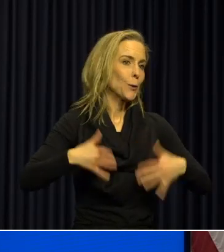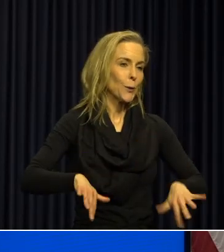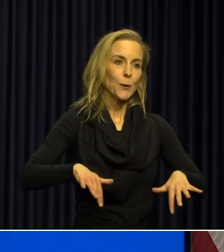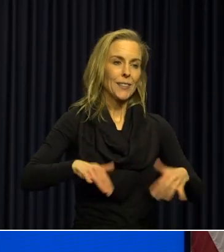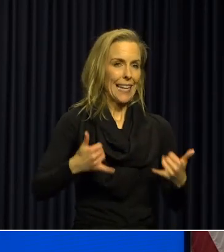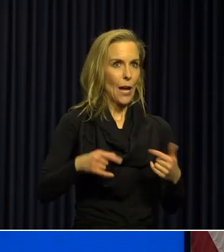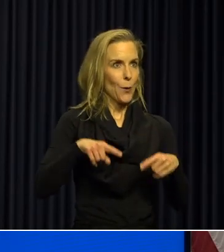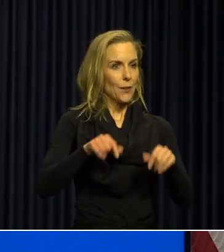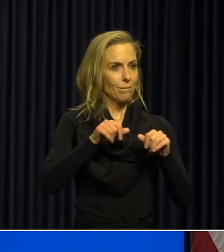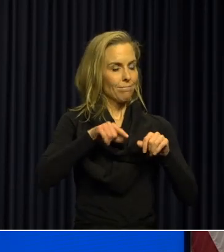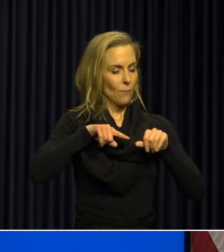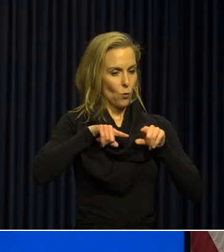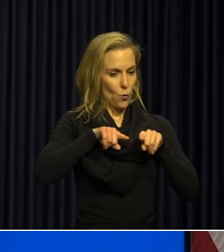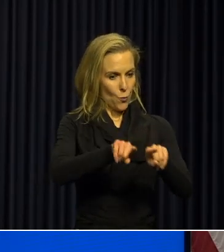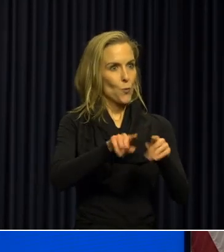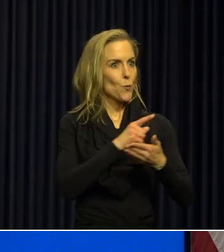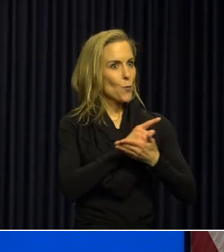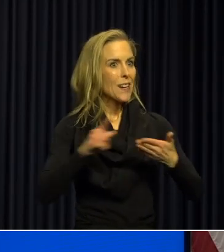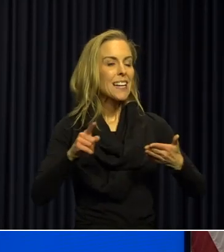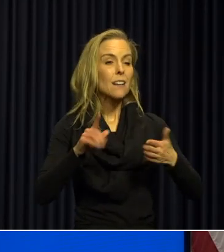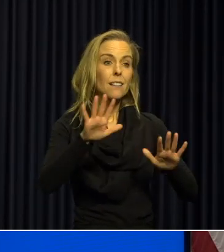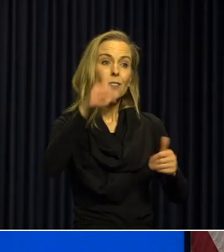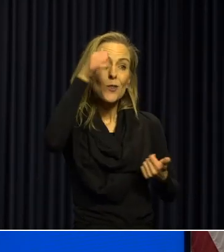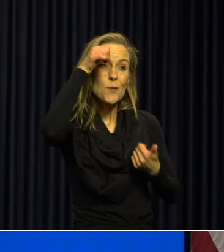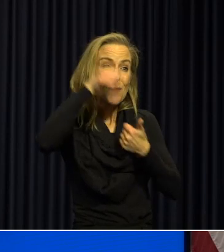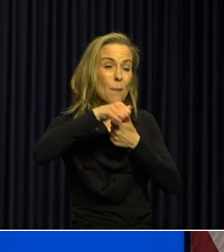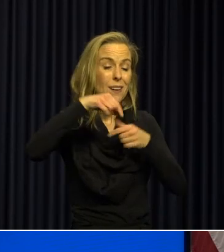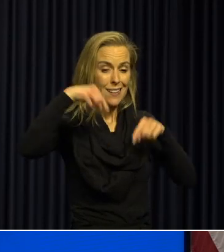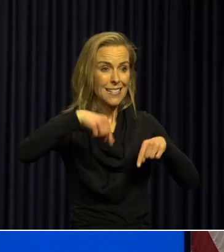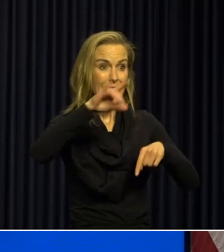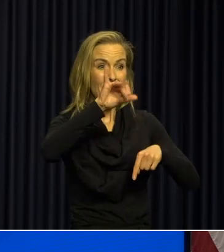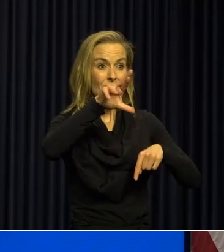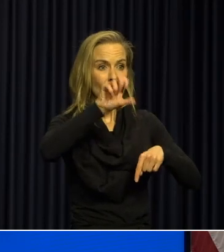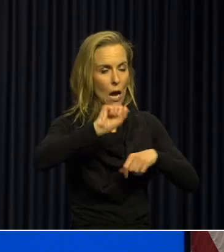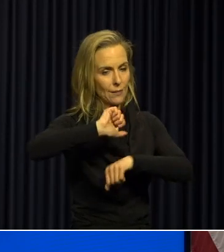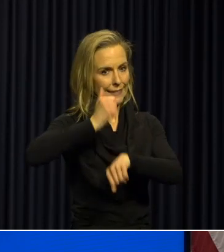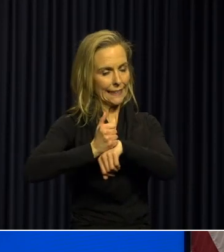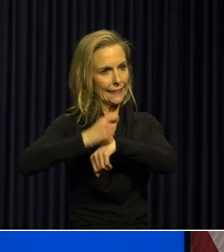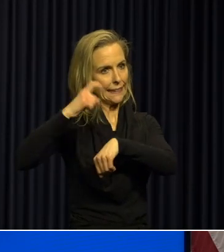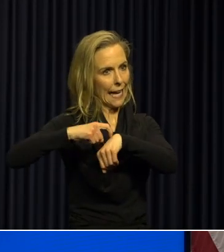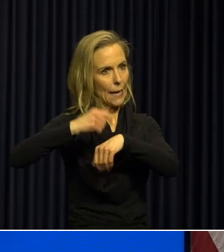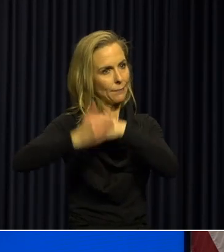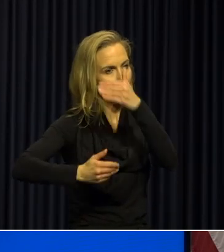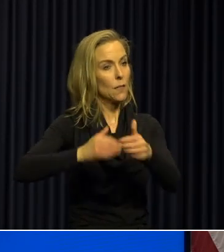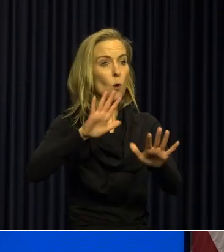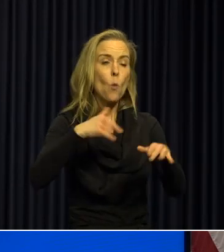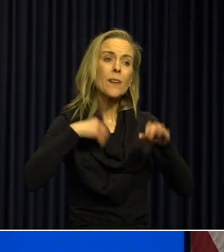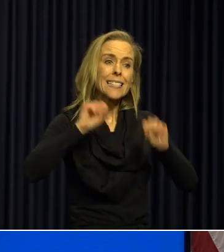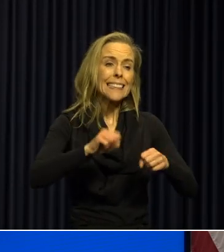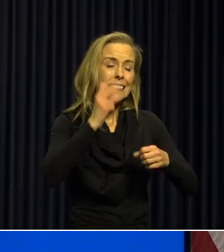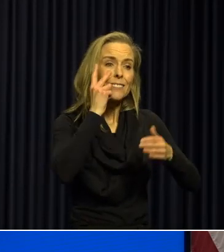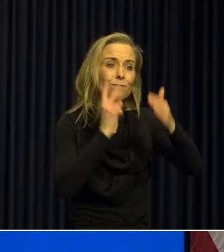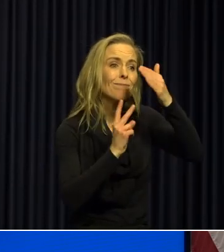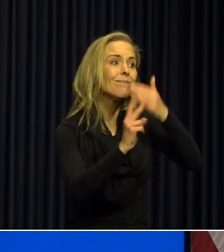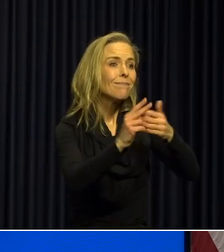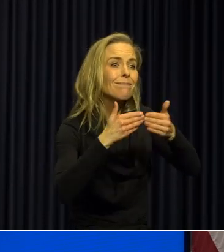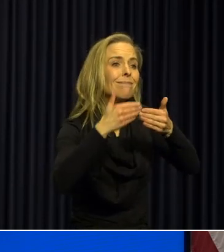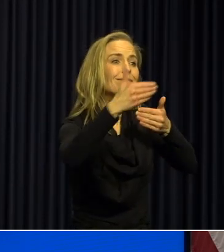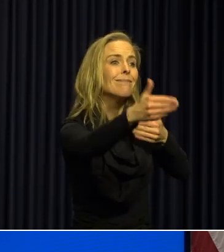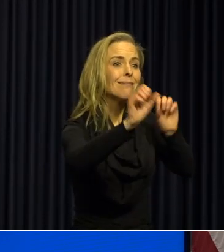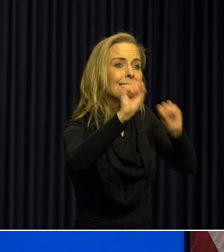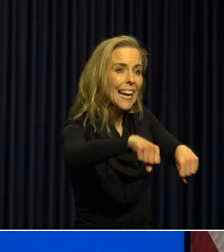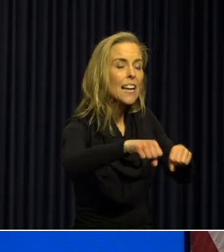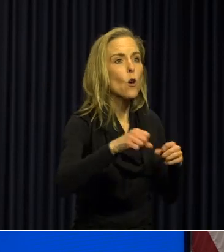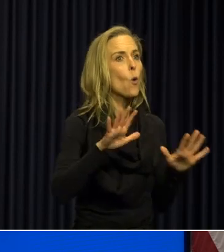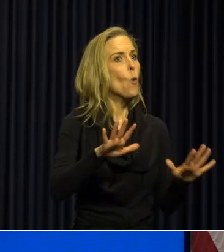week. Remember, the virus sets this timeline, but we can see the light at the end of the tunnel. Because of your work, we have